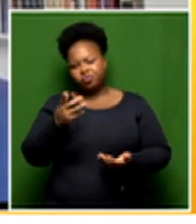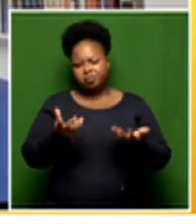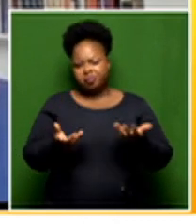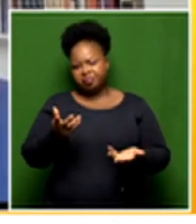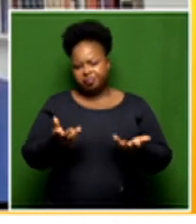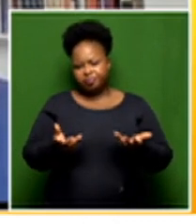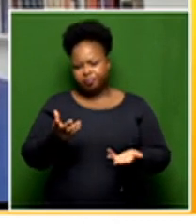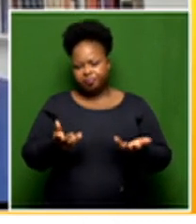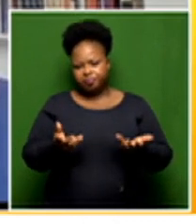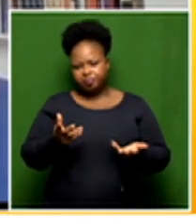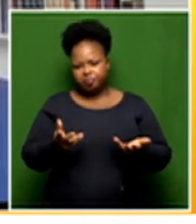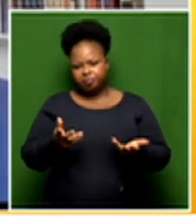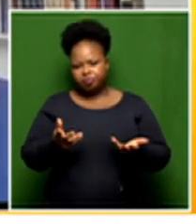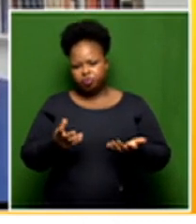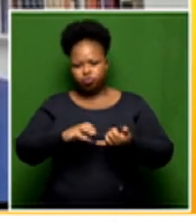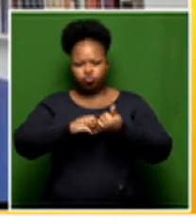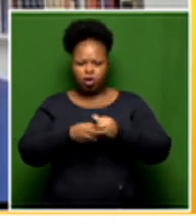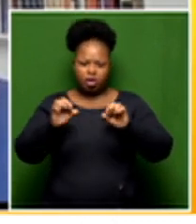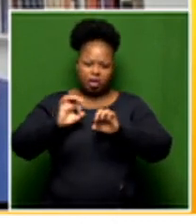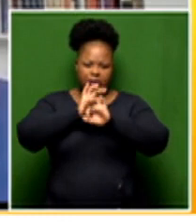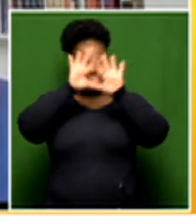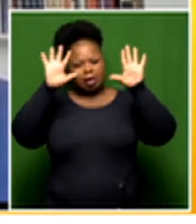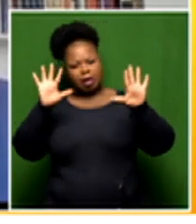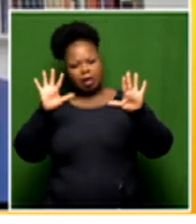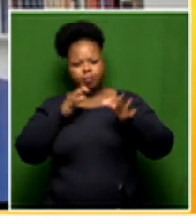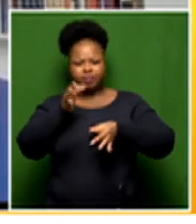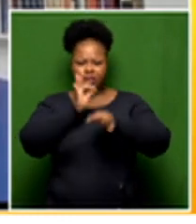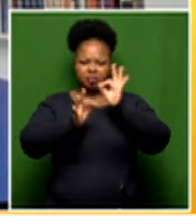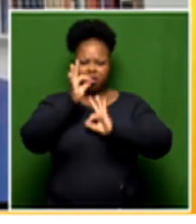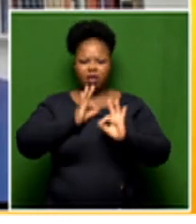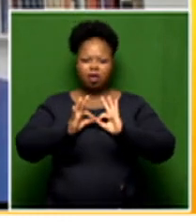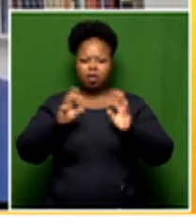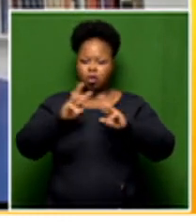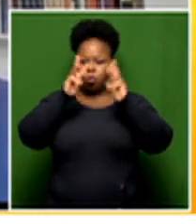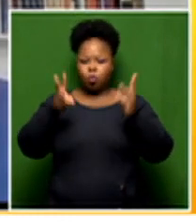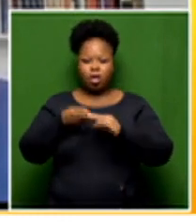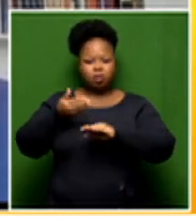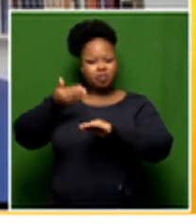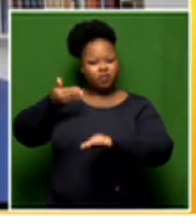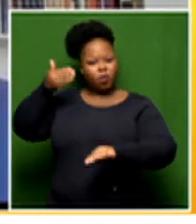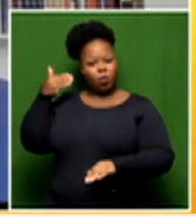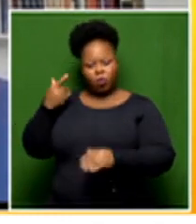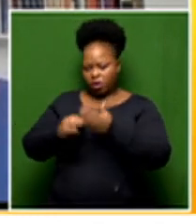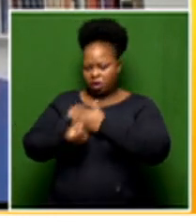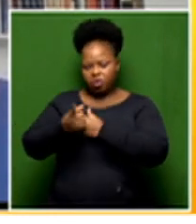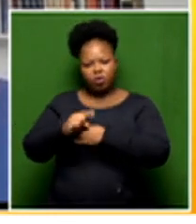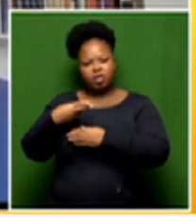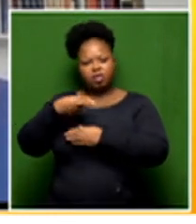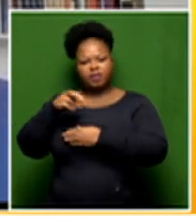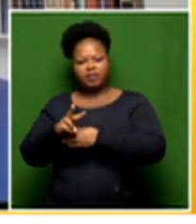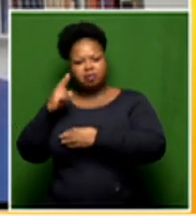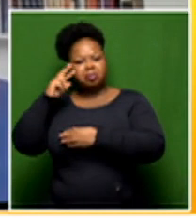in a position to paint a picture of where the world was in terms of HIV/AIDS